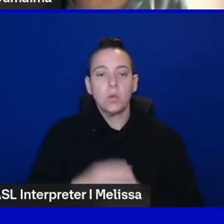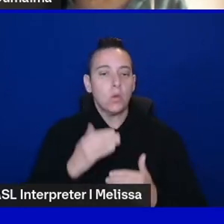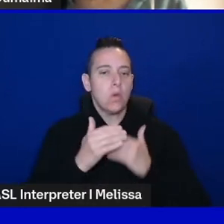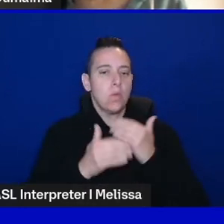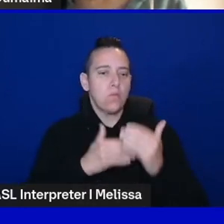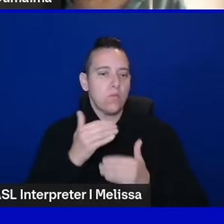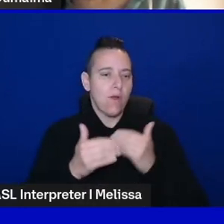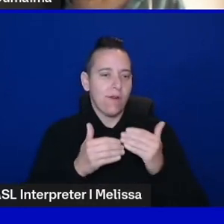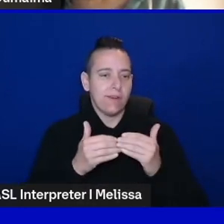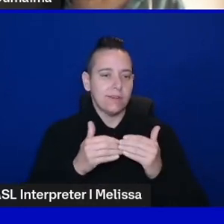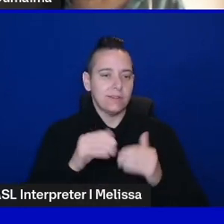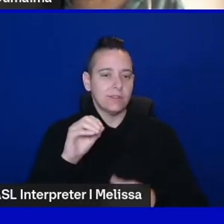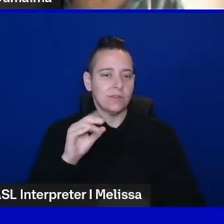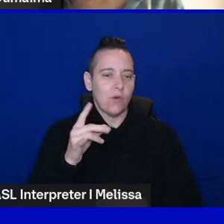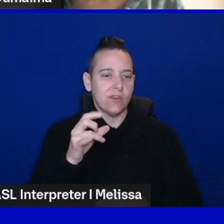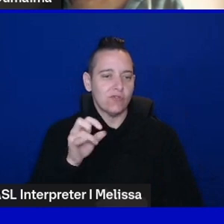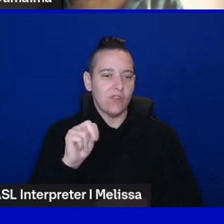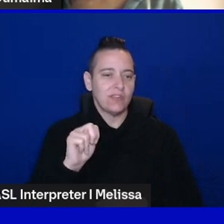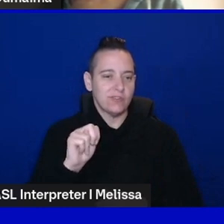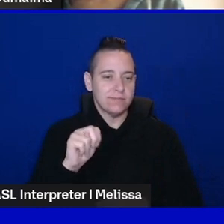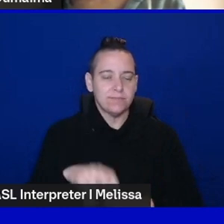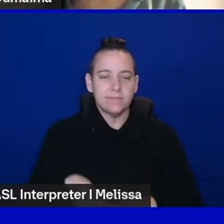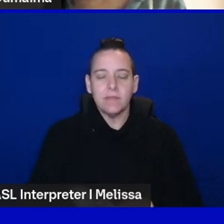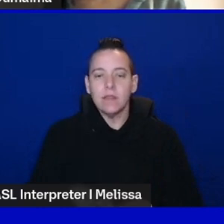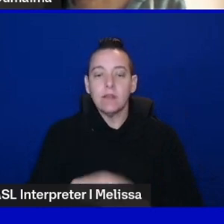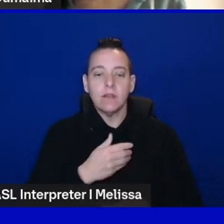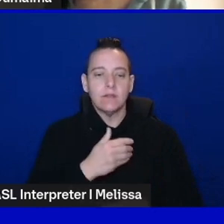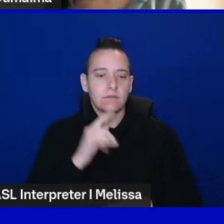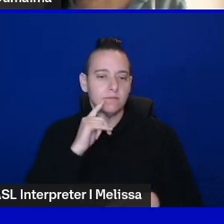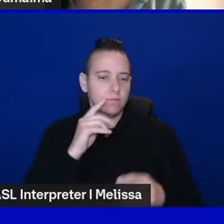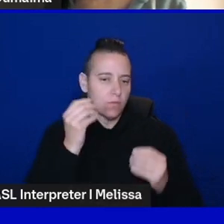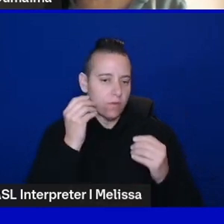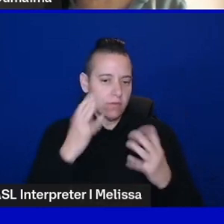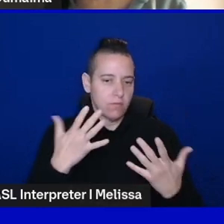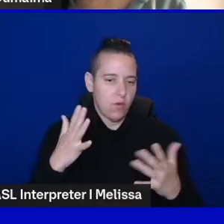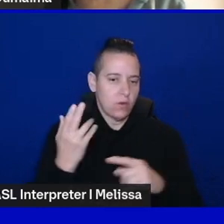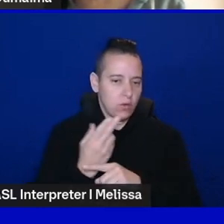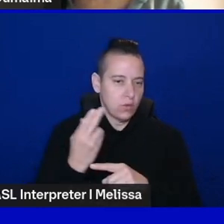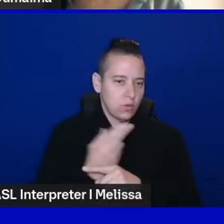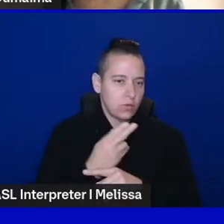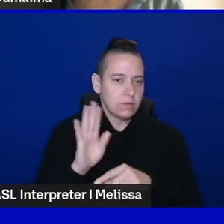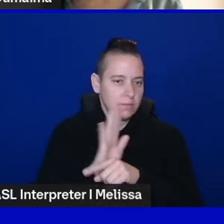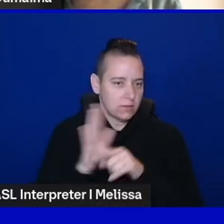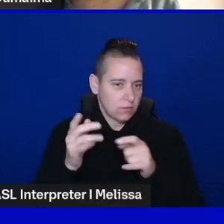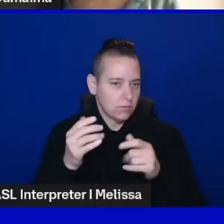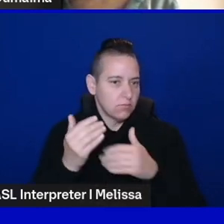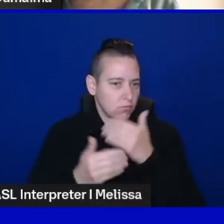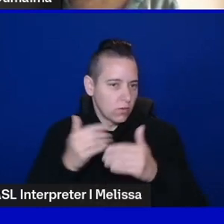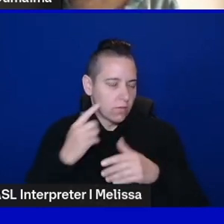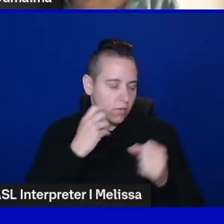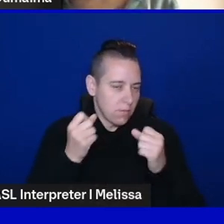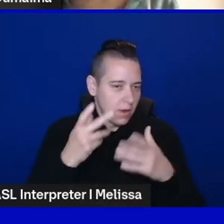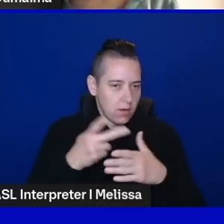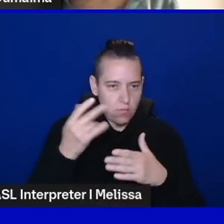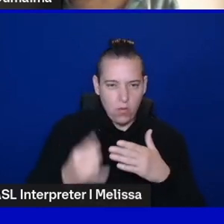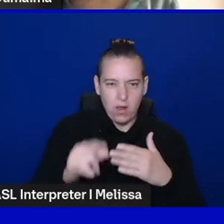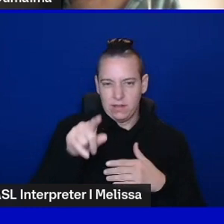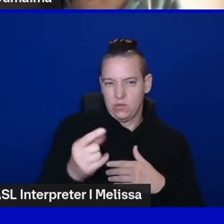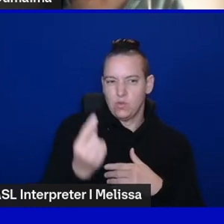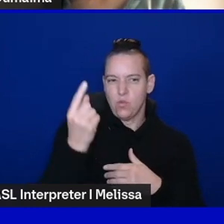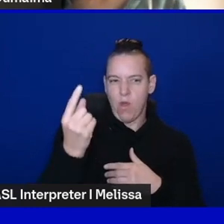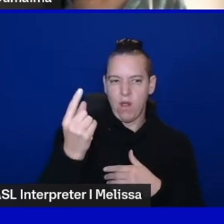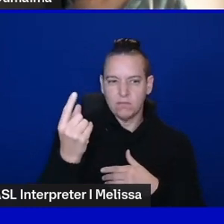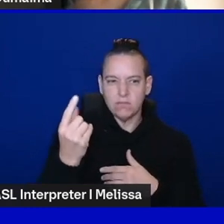process orchestration. For info, our teams already use business process managers for many projects, and this is one of its use